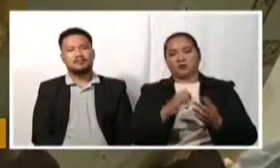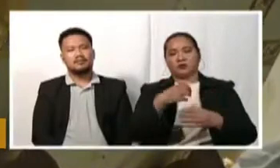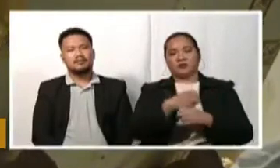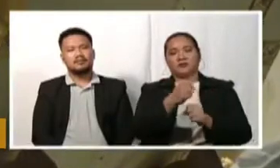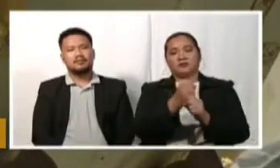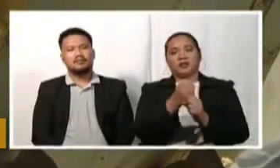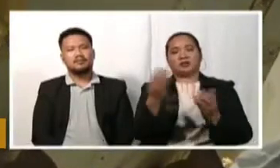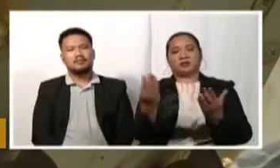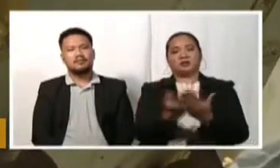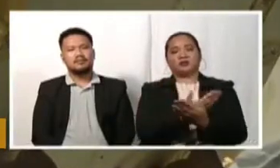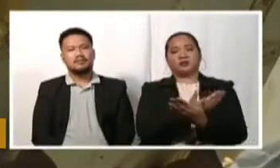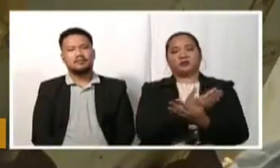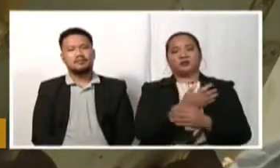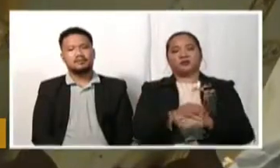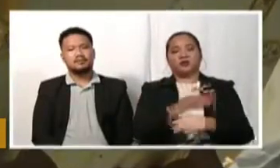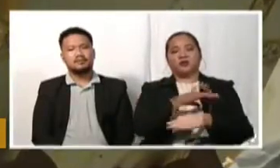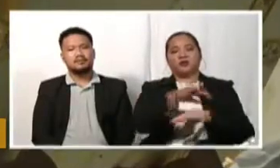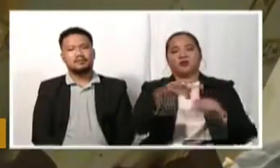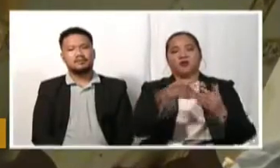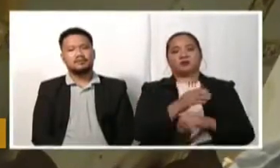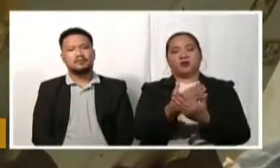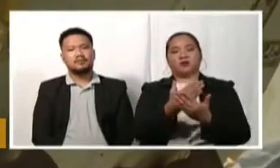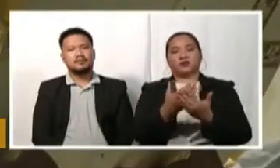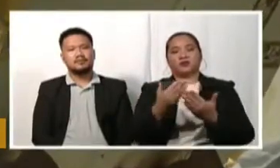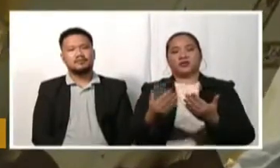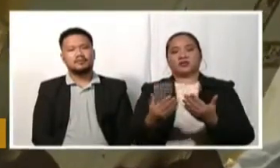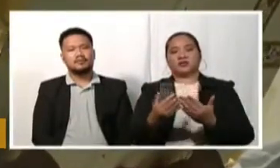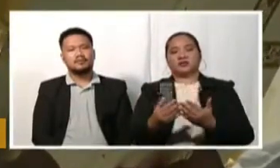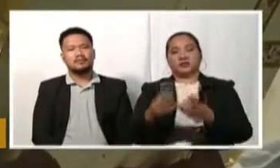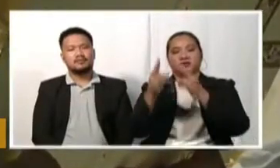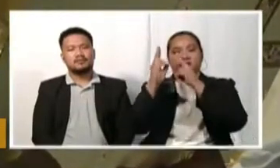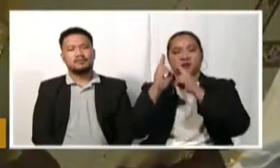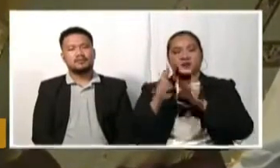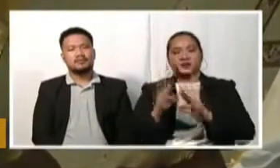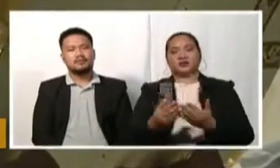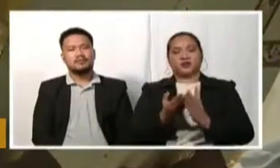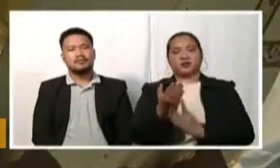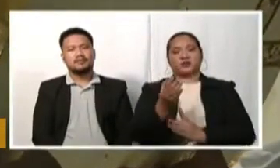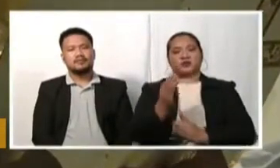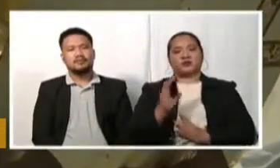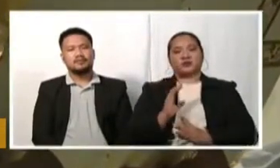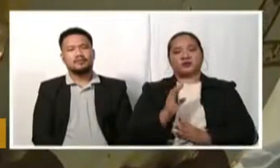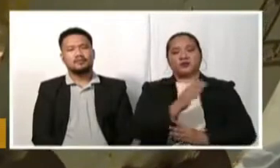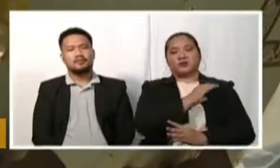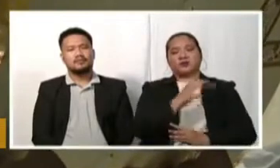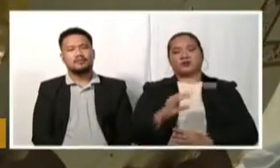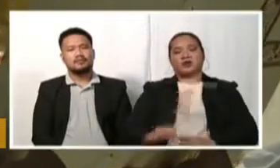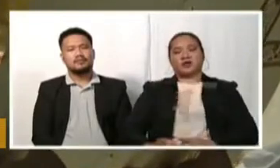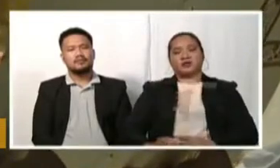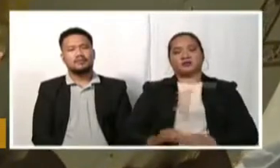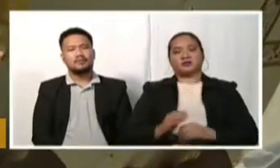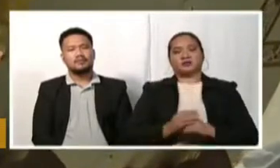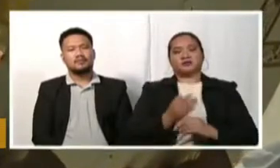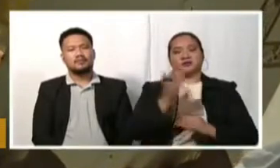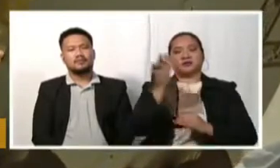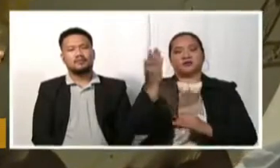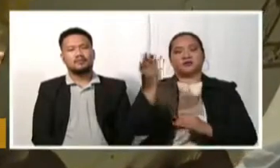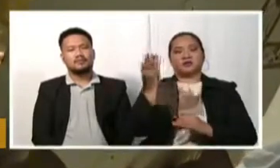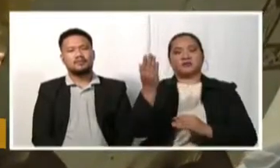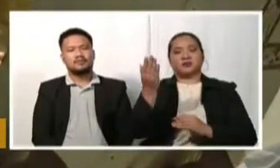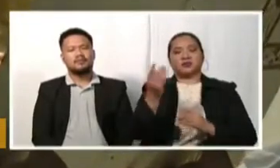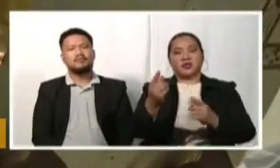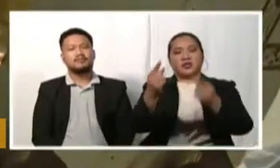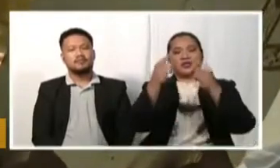new, and all things are restored to integrity through Christ, just as by Him